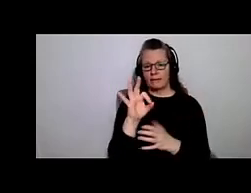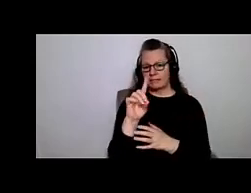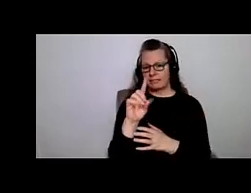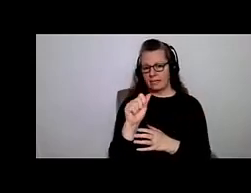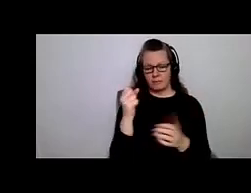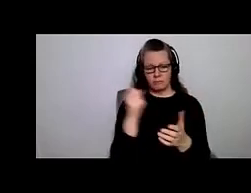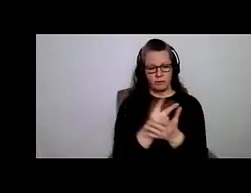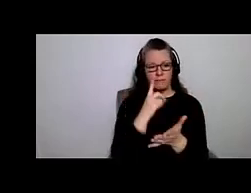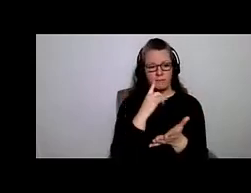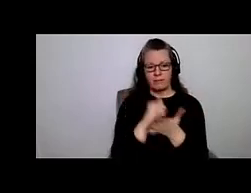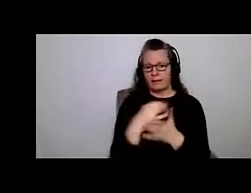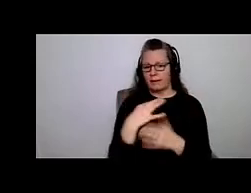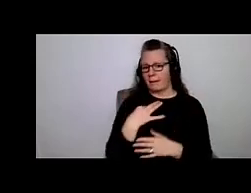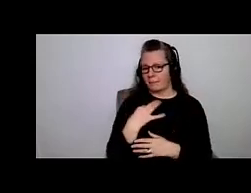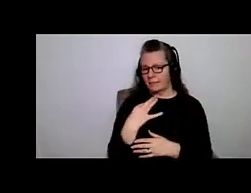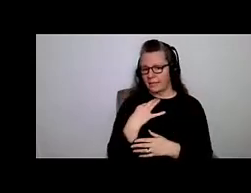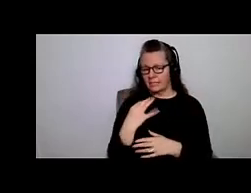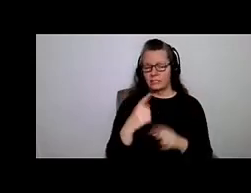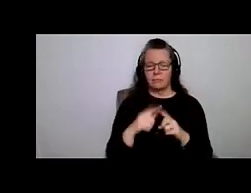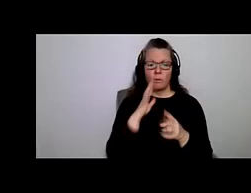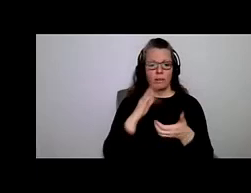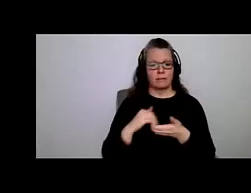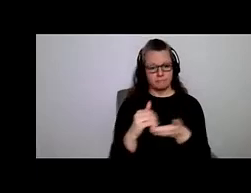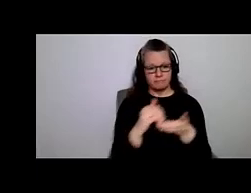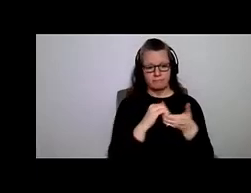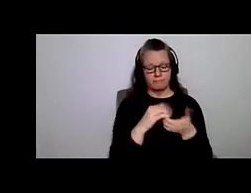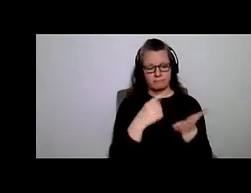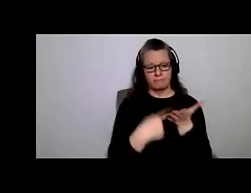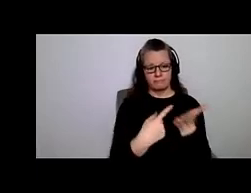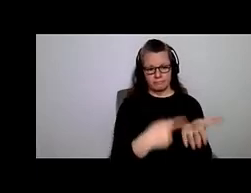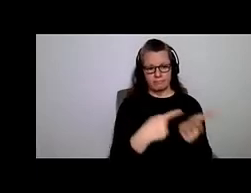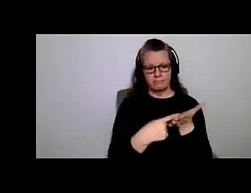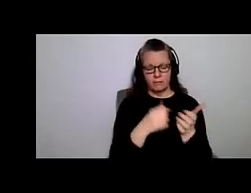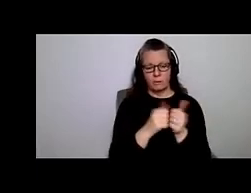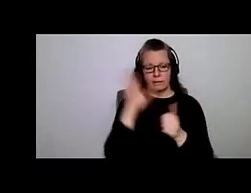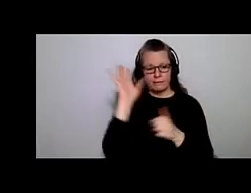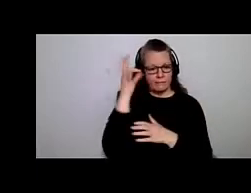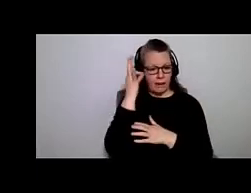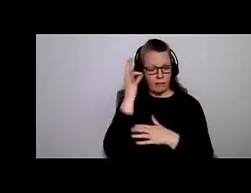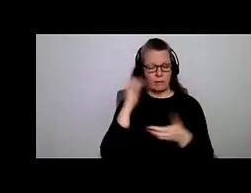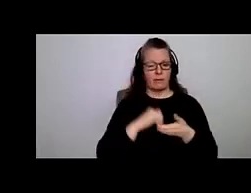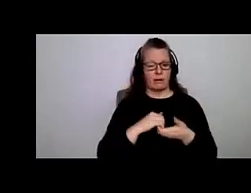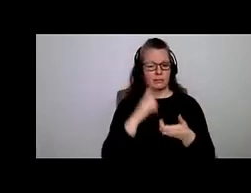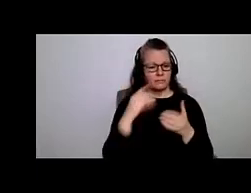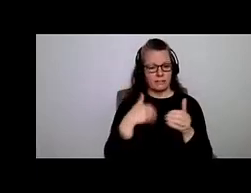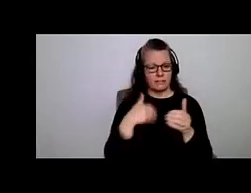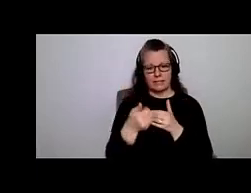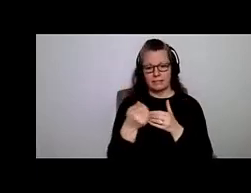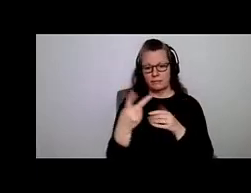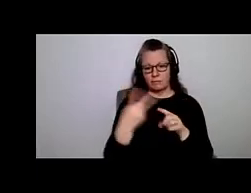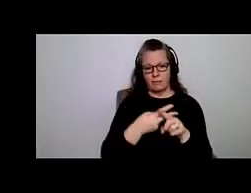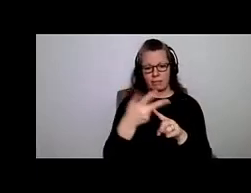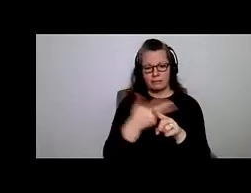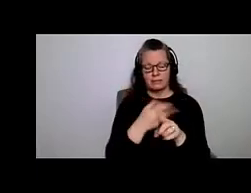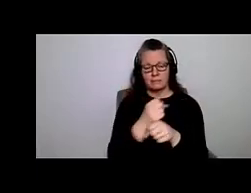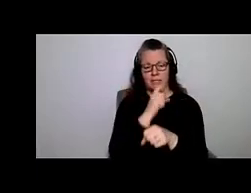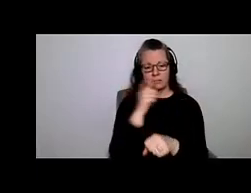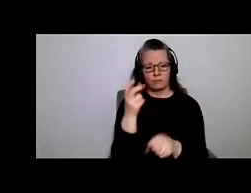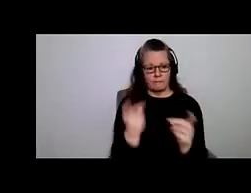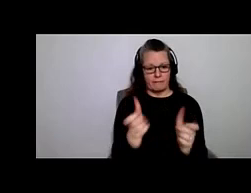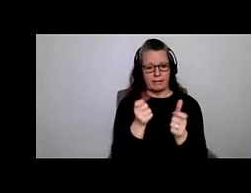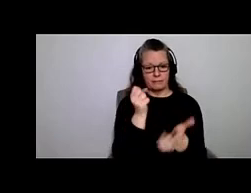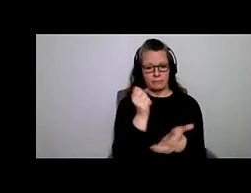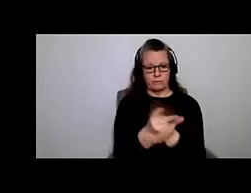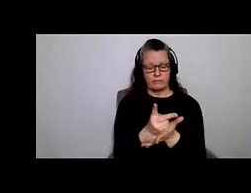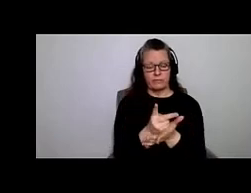that application, but we'll be collaborating with our federal partners over the coming months to ensure a speedy approval. And we are targeting